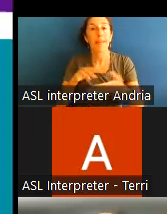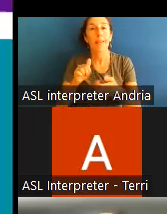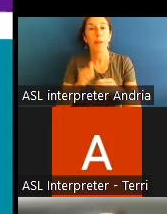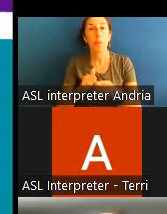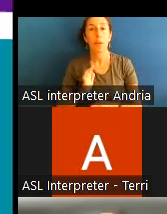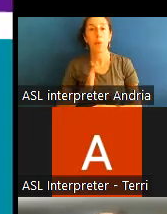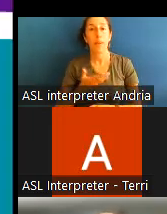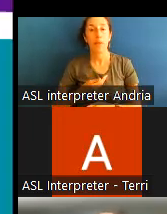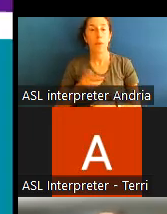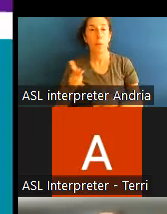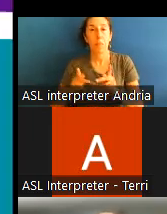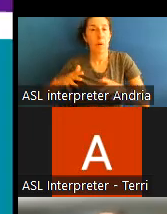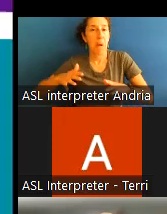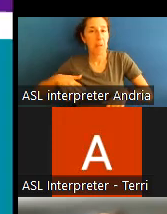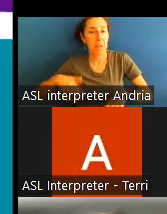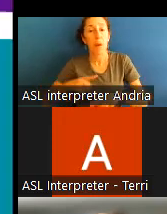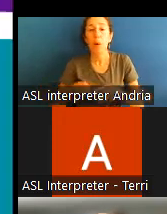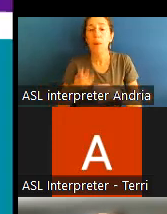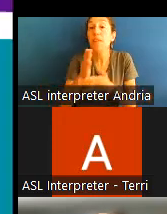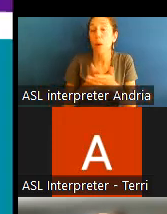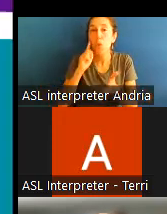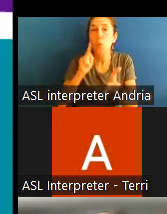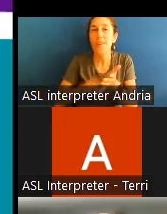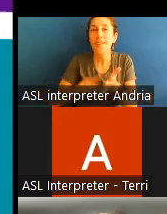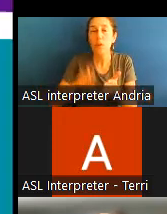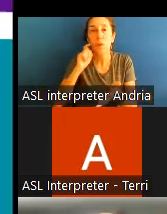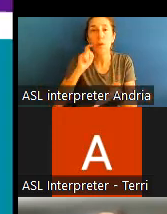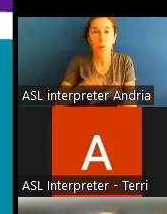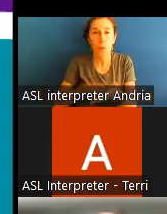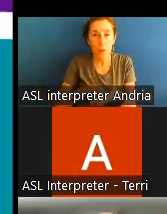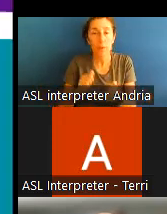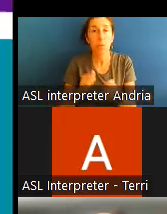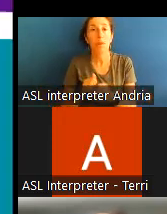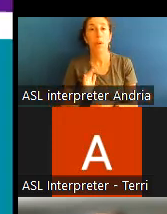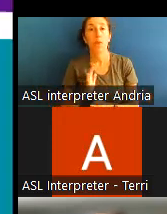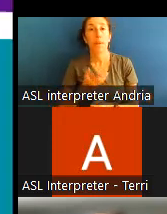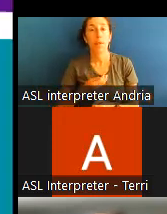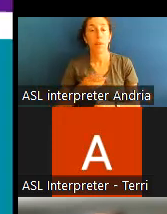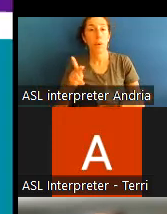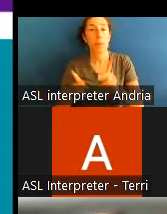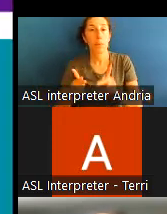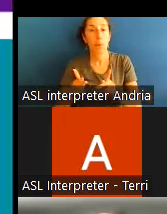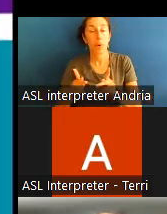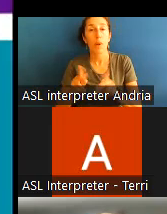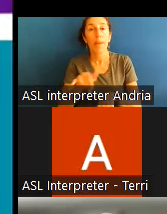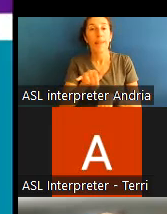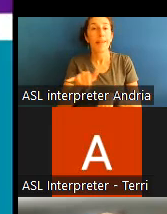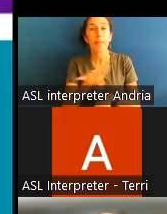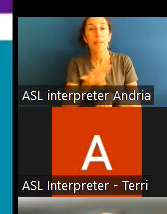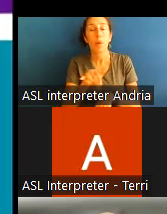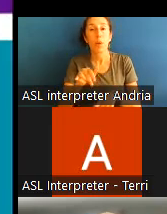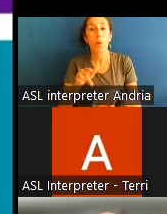people, what they have found is similar, if not higher levels, compared to sexual minority men and women